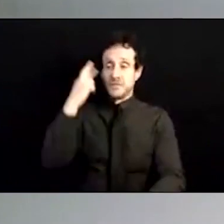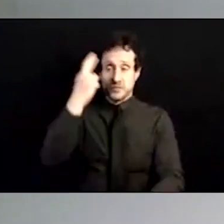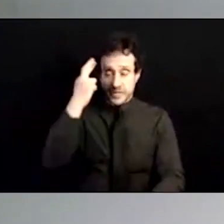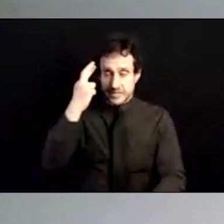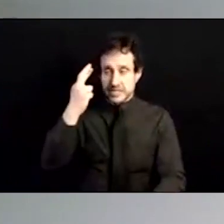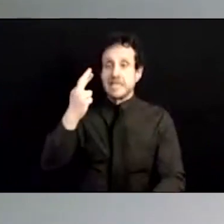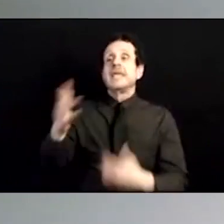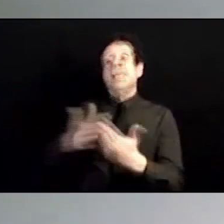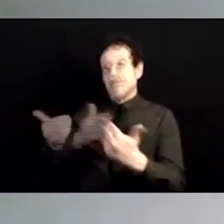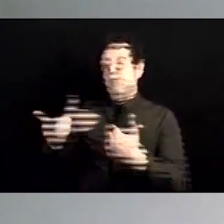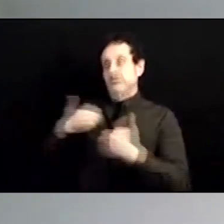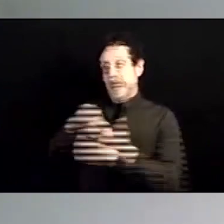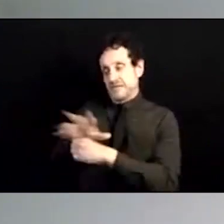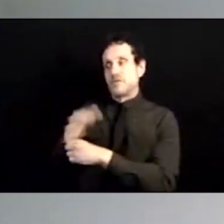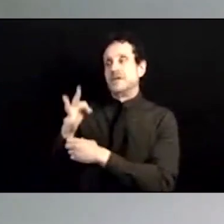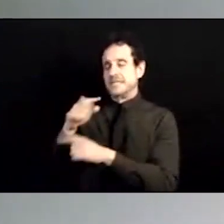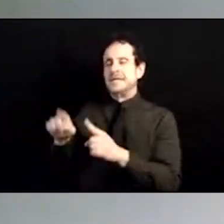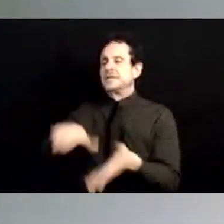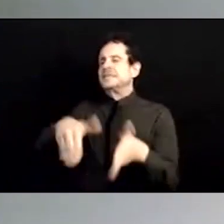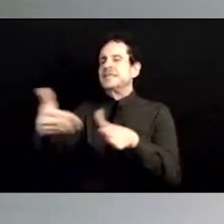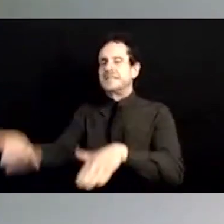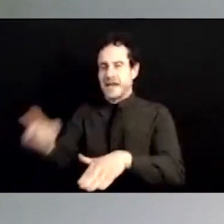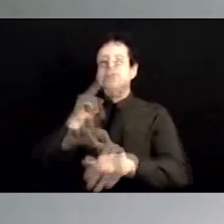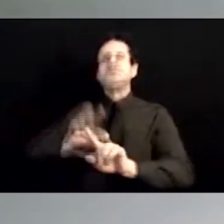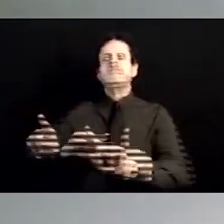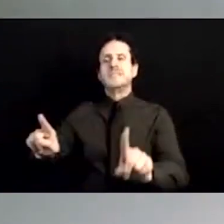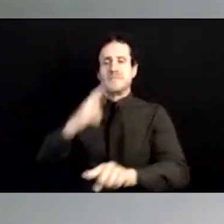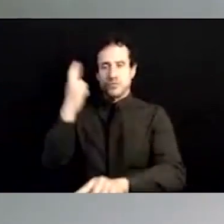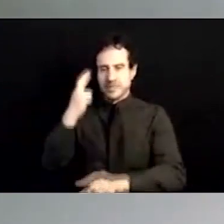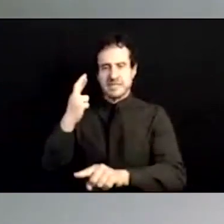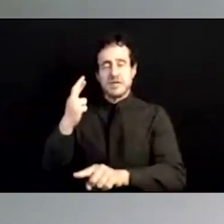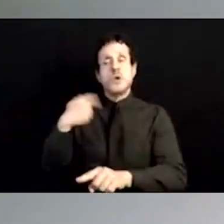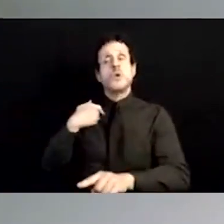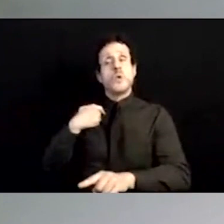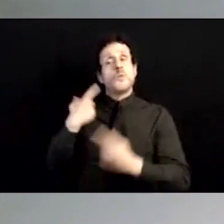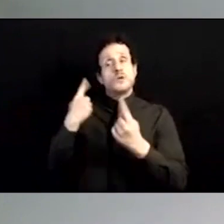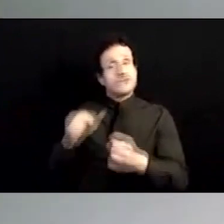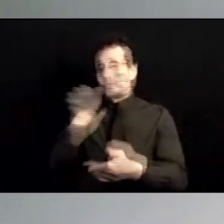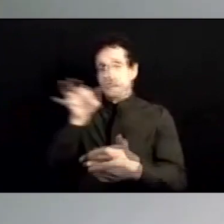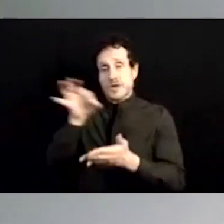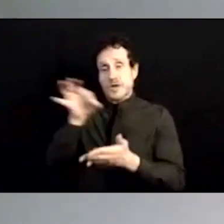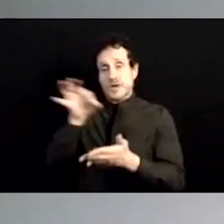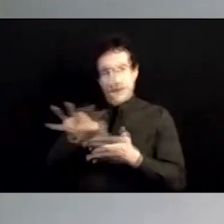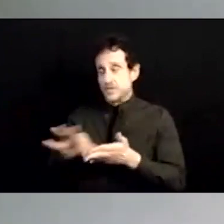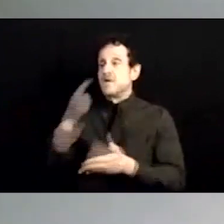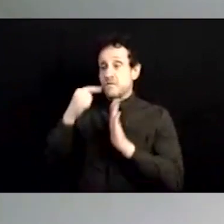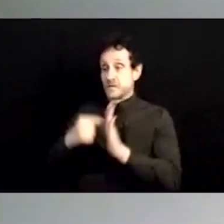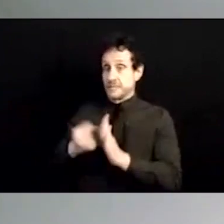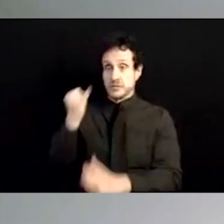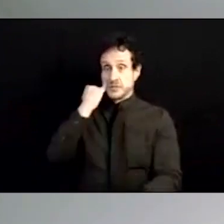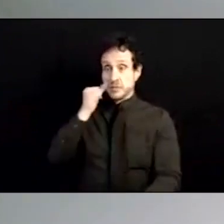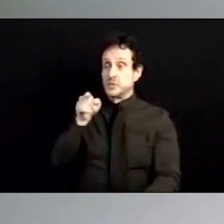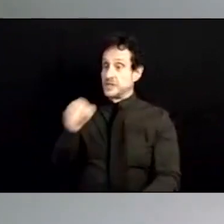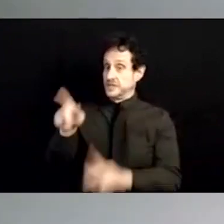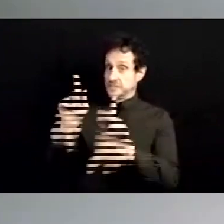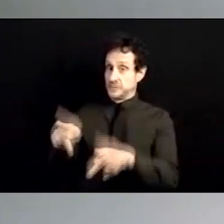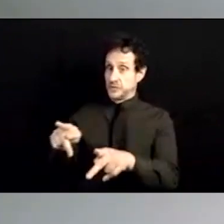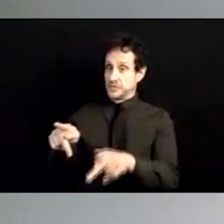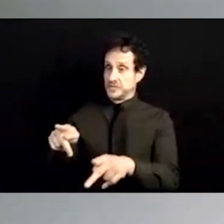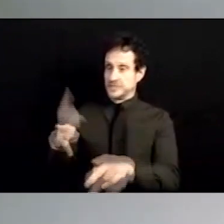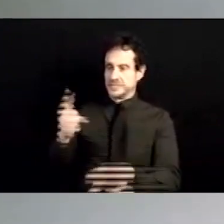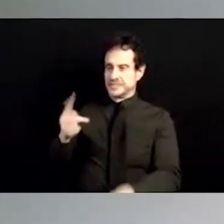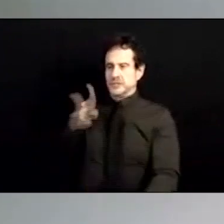not the reason for the cause of death. So if there was a gunshot wound, an acute gunshot wound, if